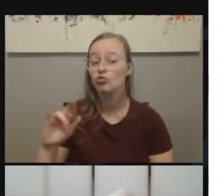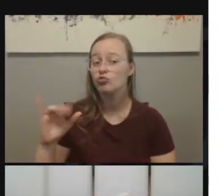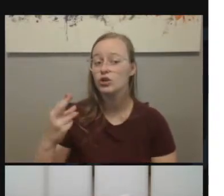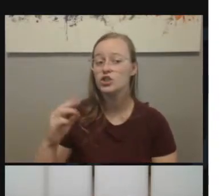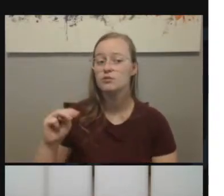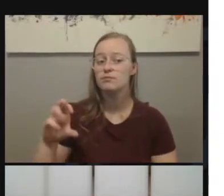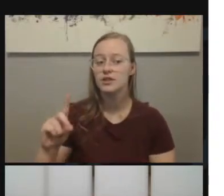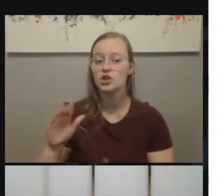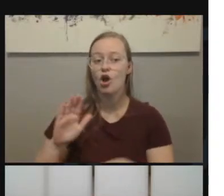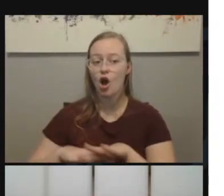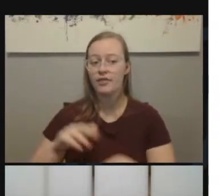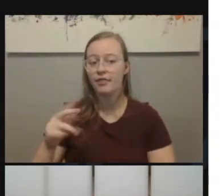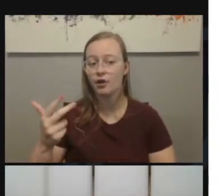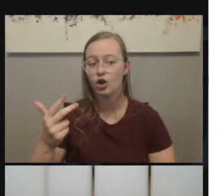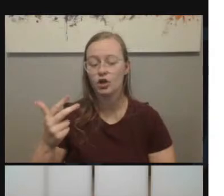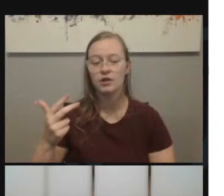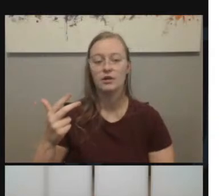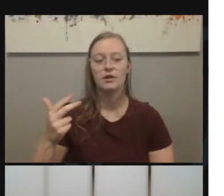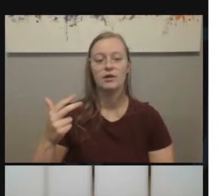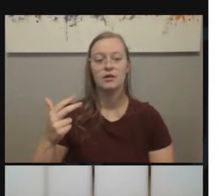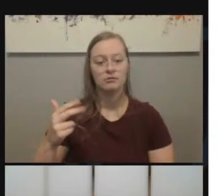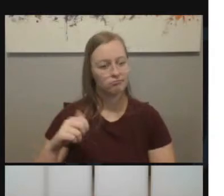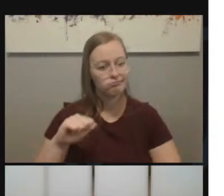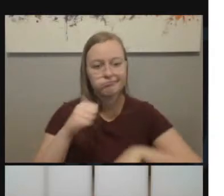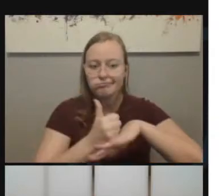and camped on Navy Hill.